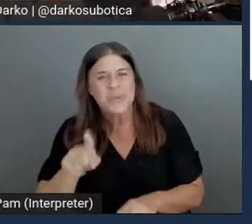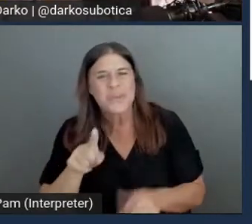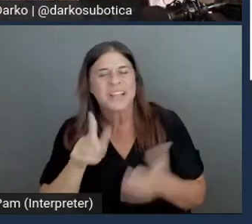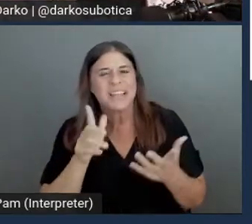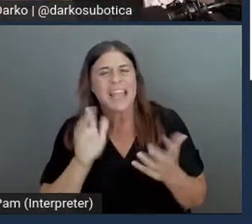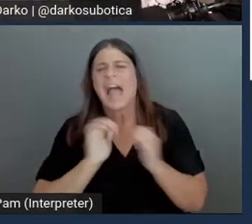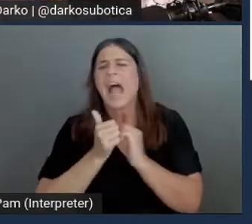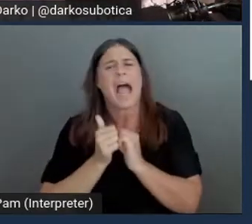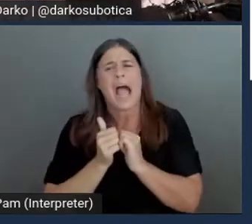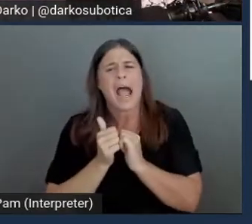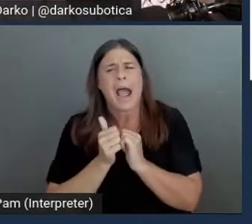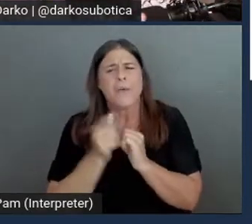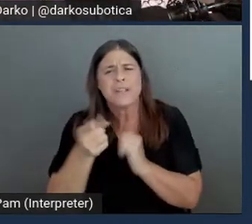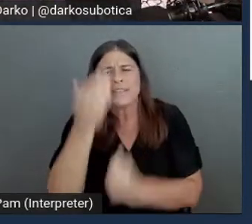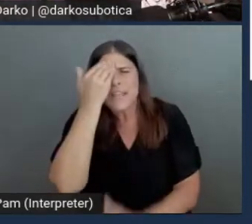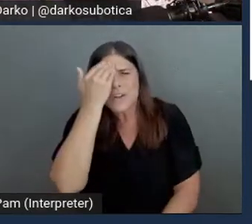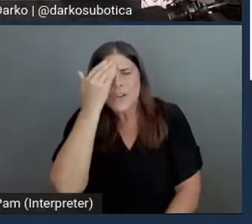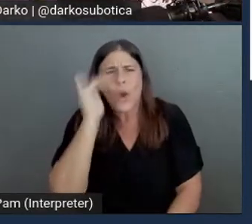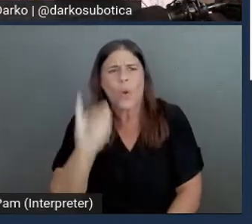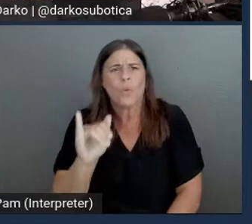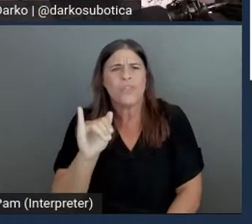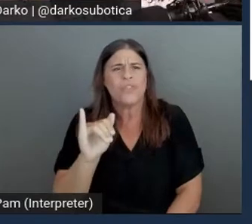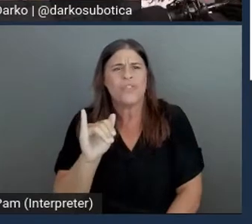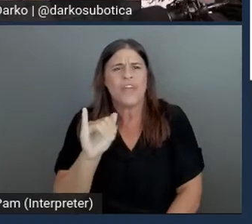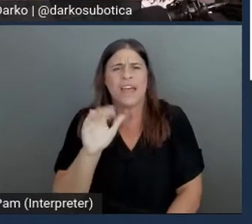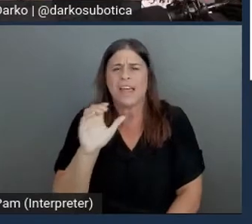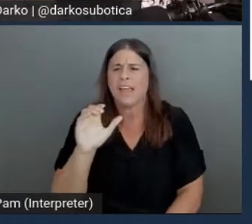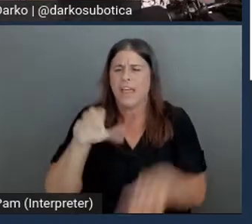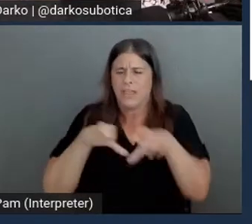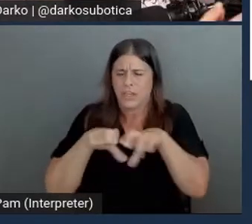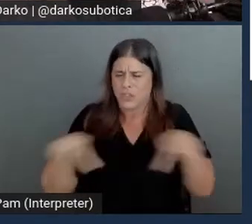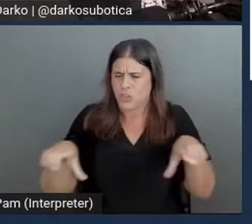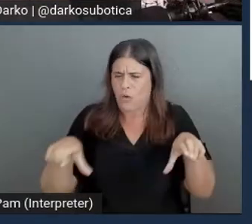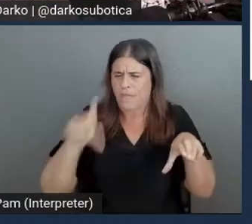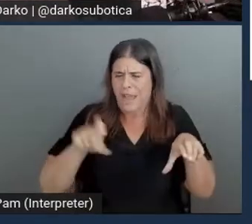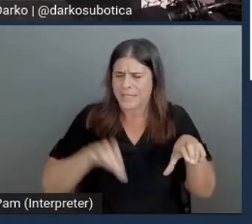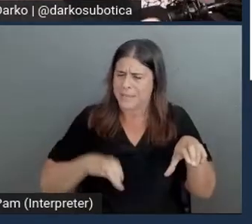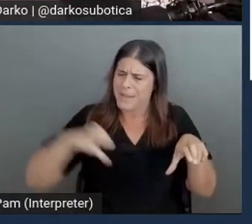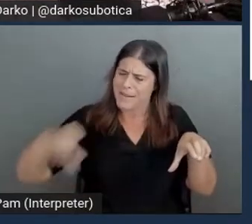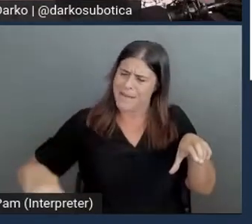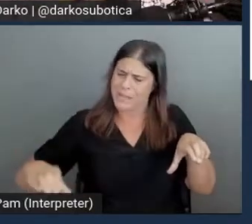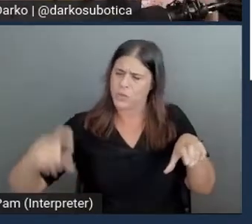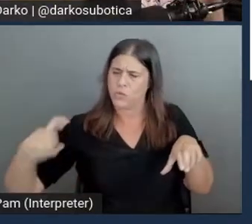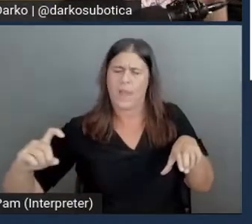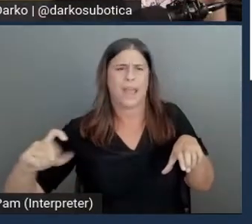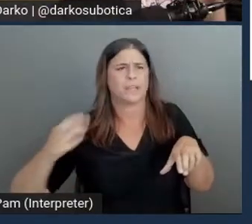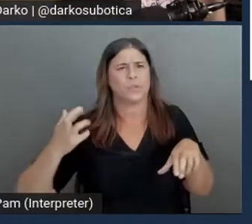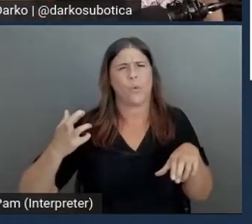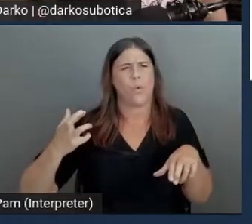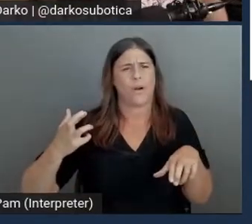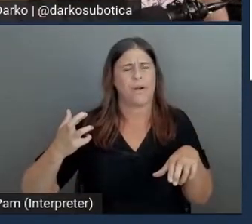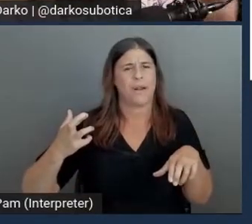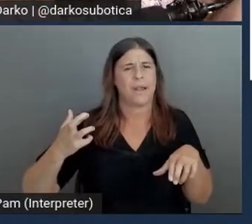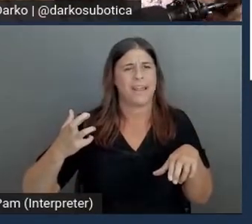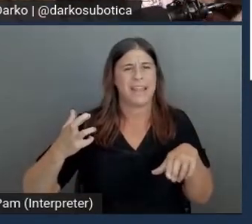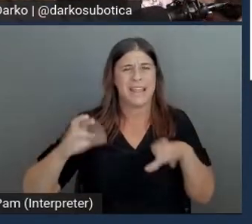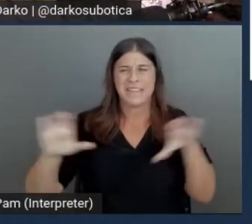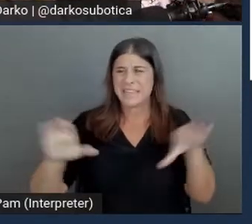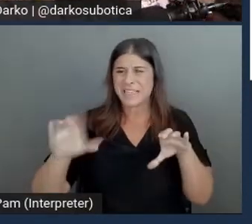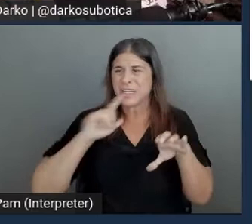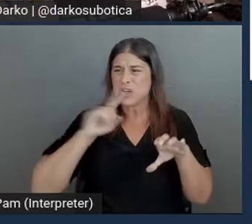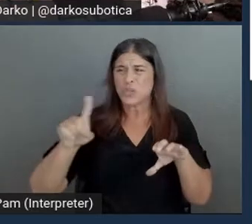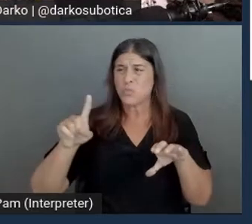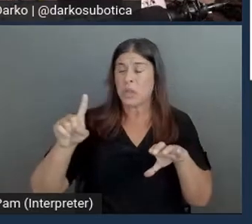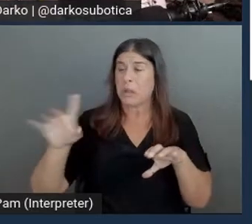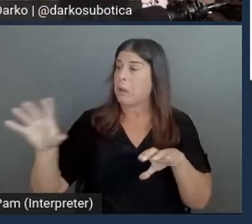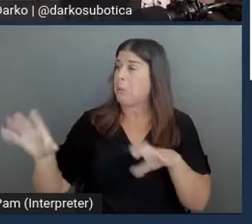How does it know that the sofa needs to go next to X, or does it do it truly randomly, or